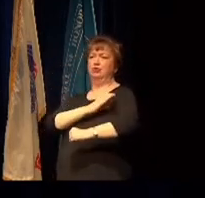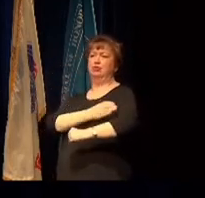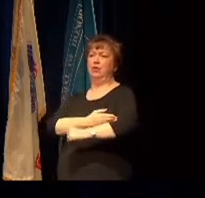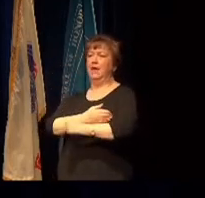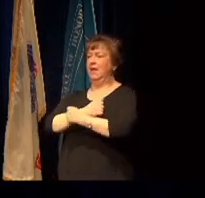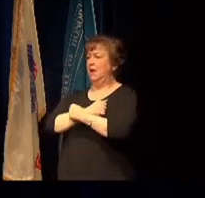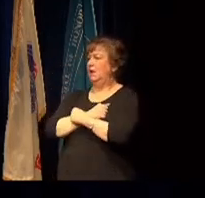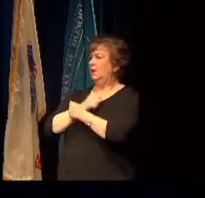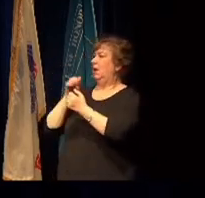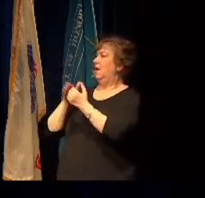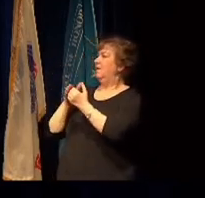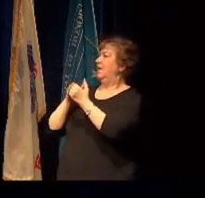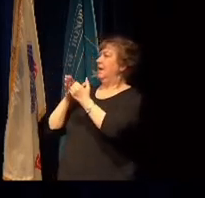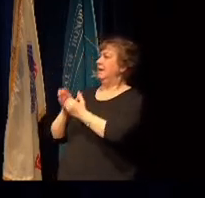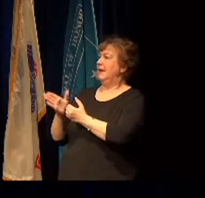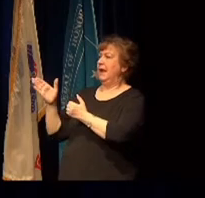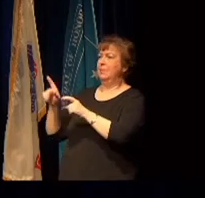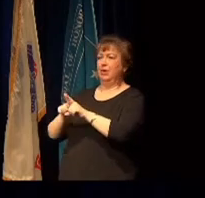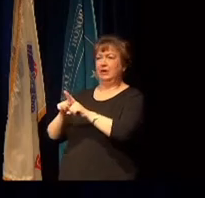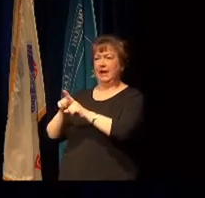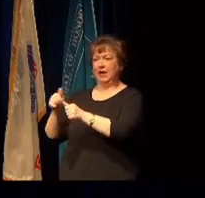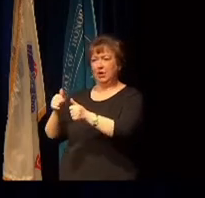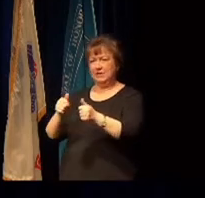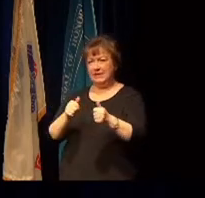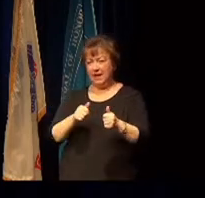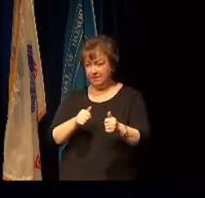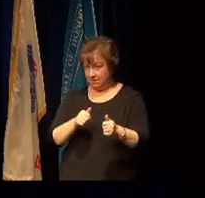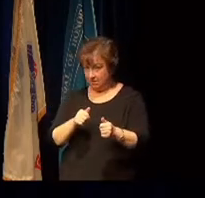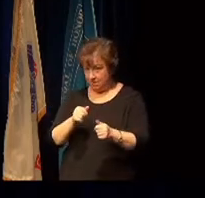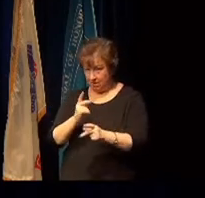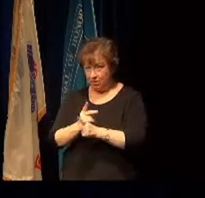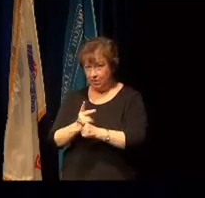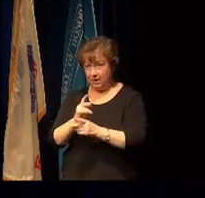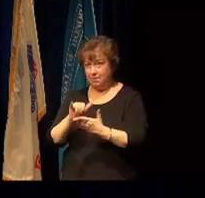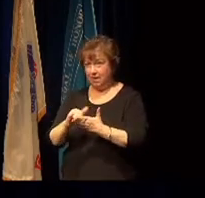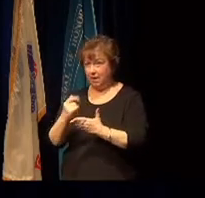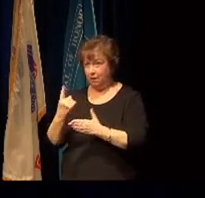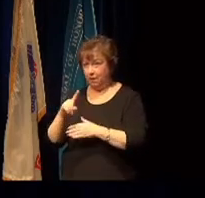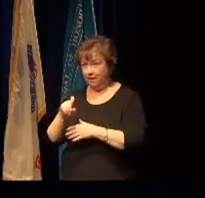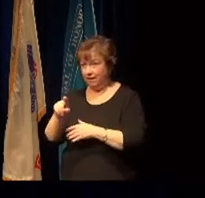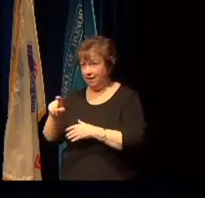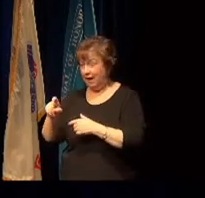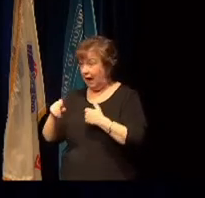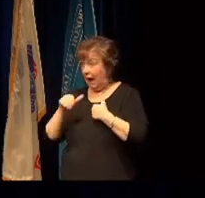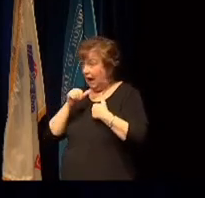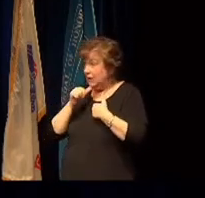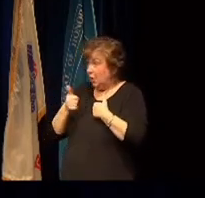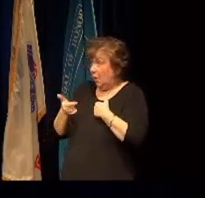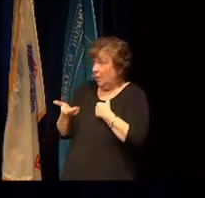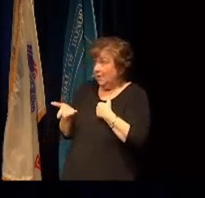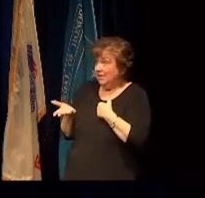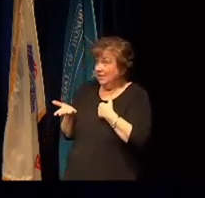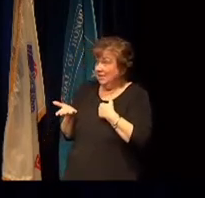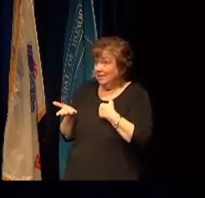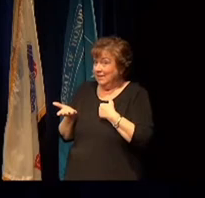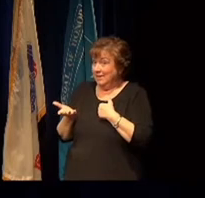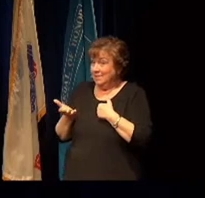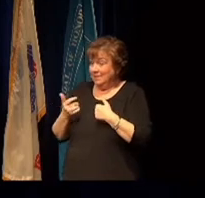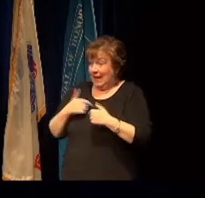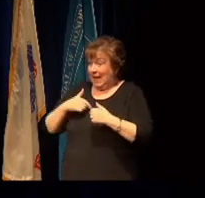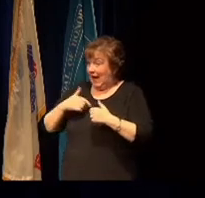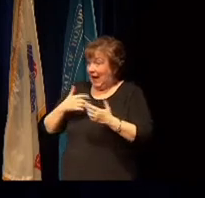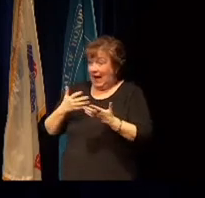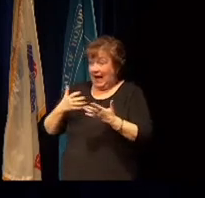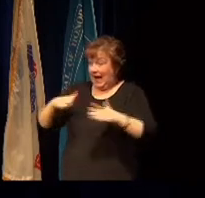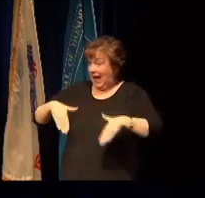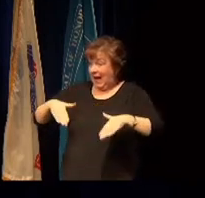neighbor as yourself. How about that one? You keep that one? I don't. I haven't.